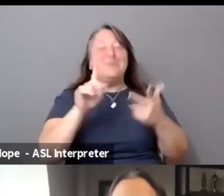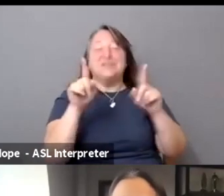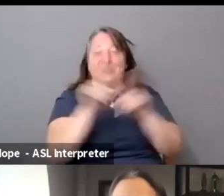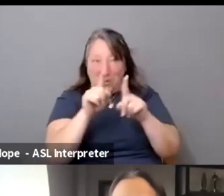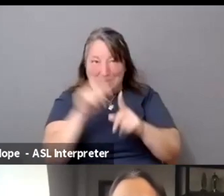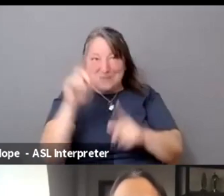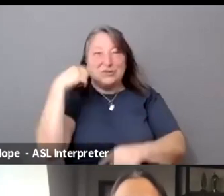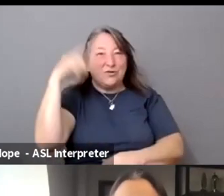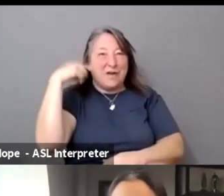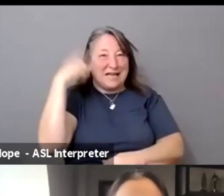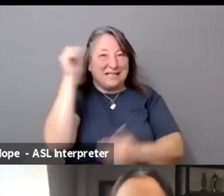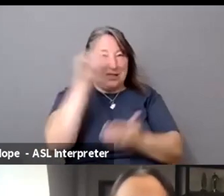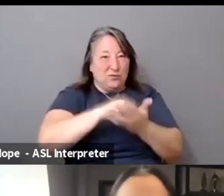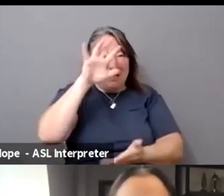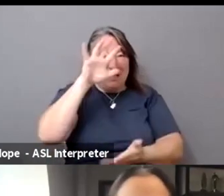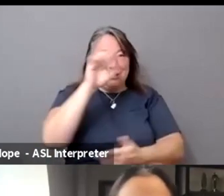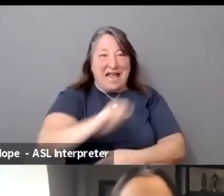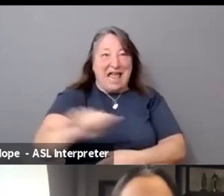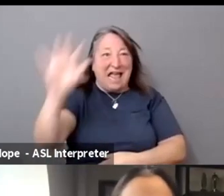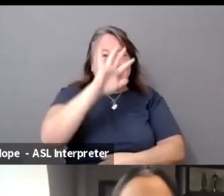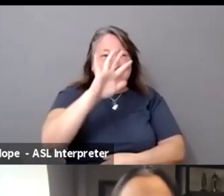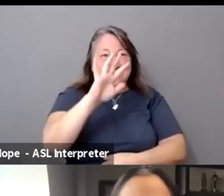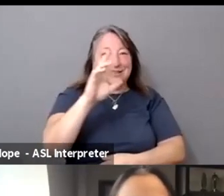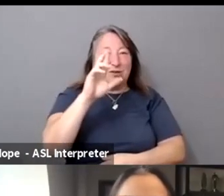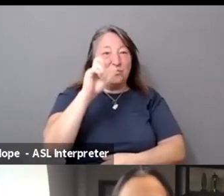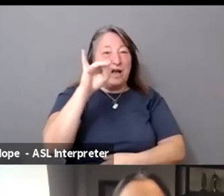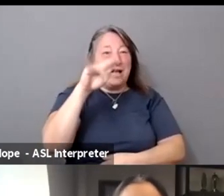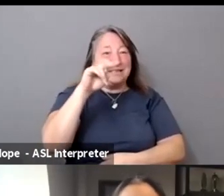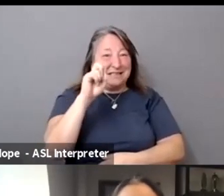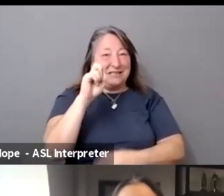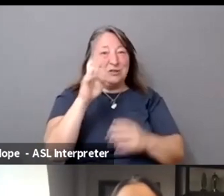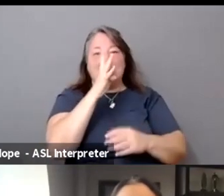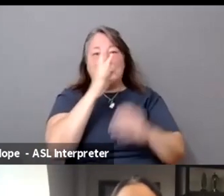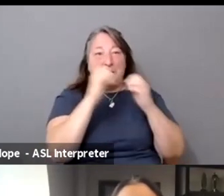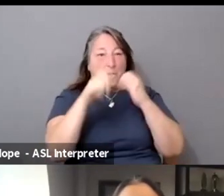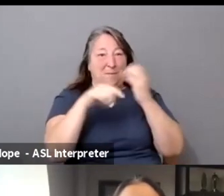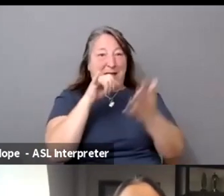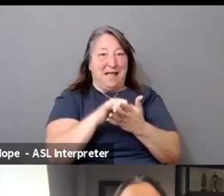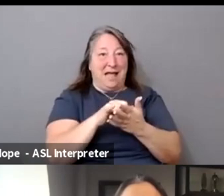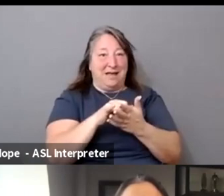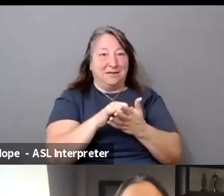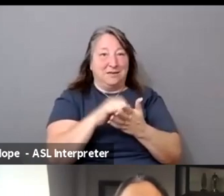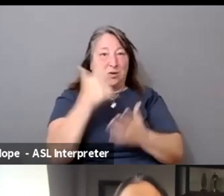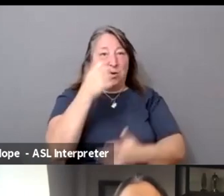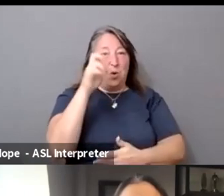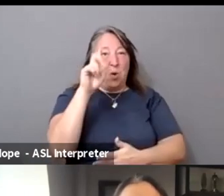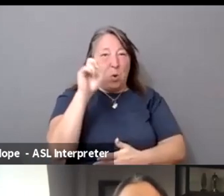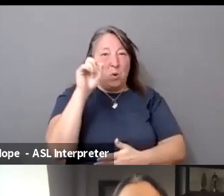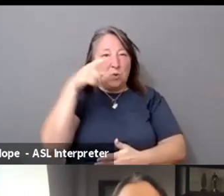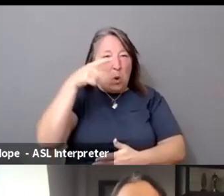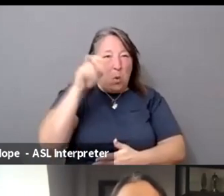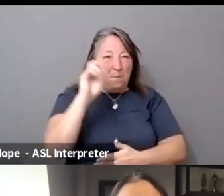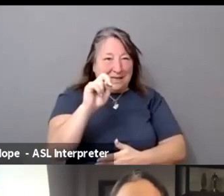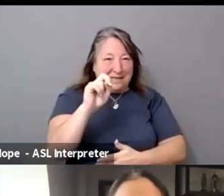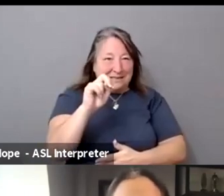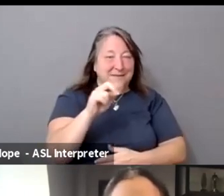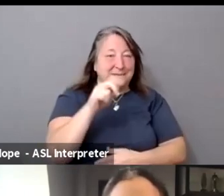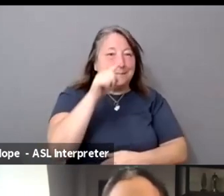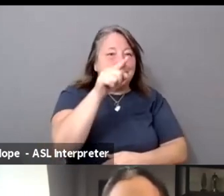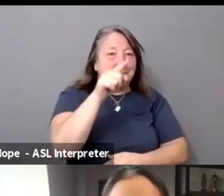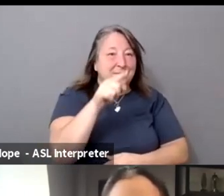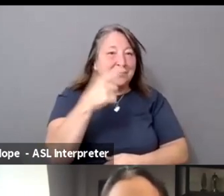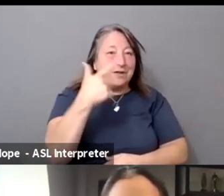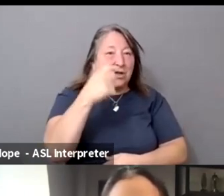it's an important issue. Rosalind, you can talk a bit about it. Right. If let's just put it this way, if